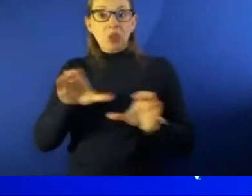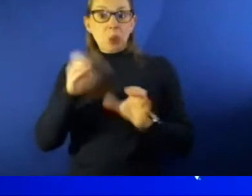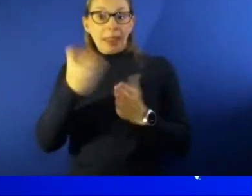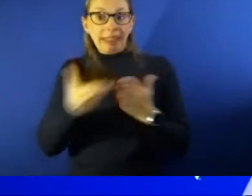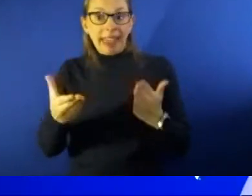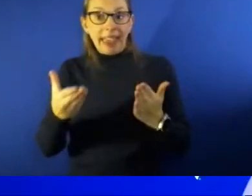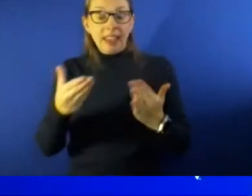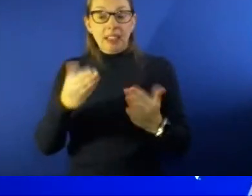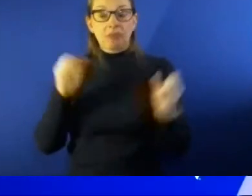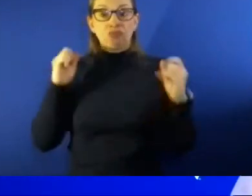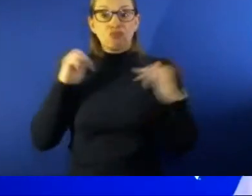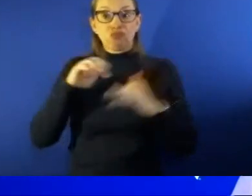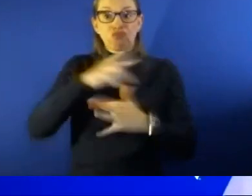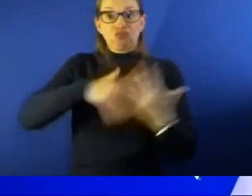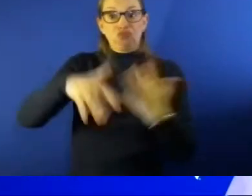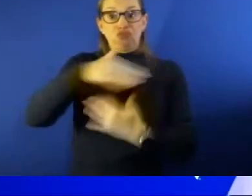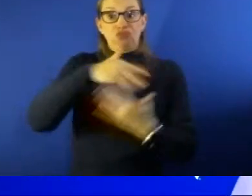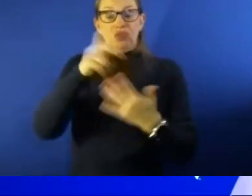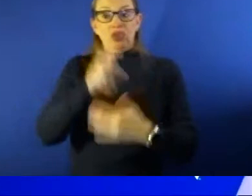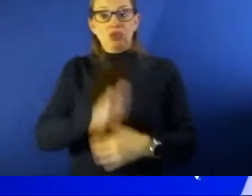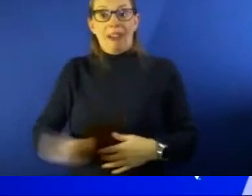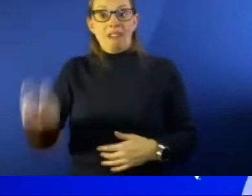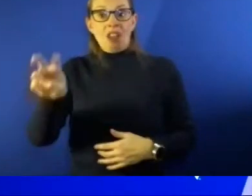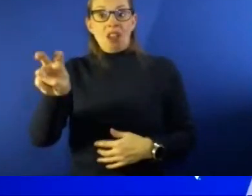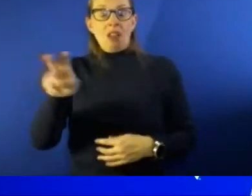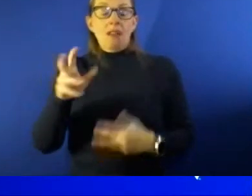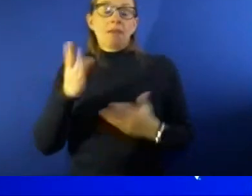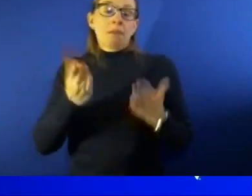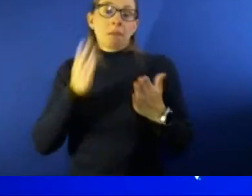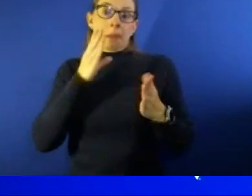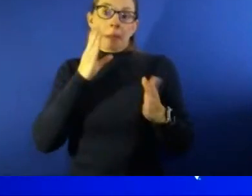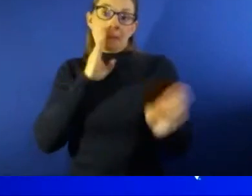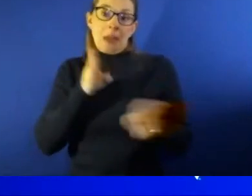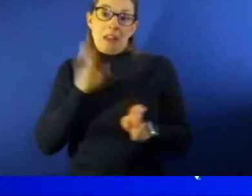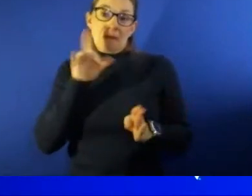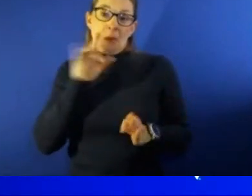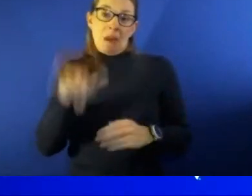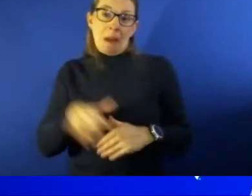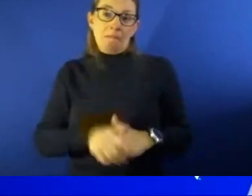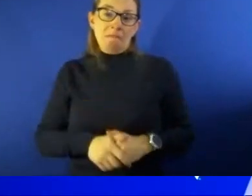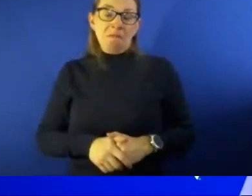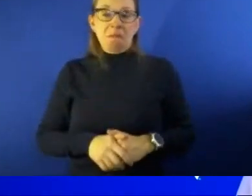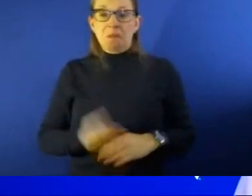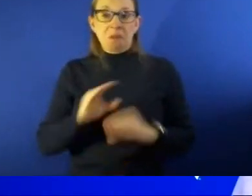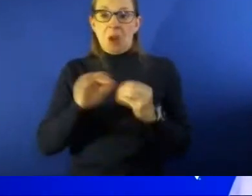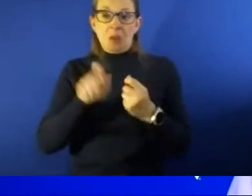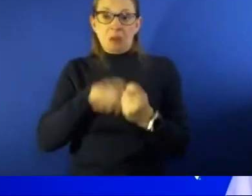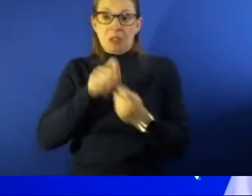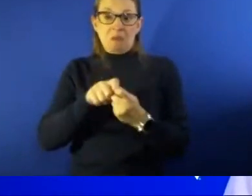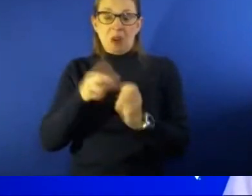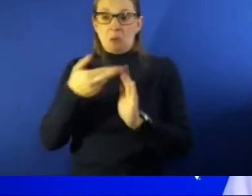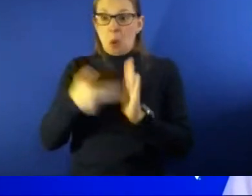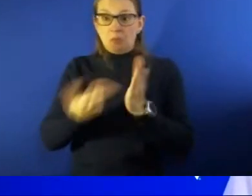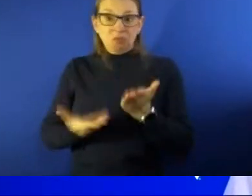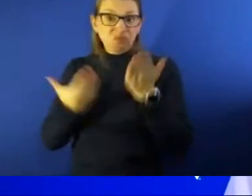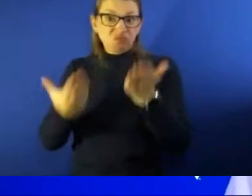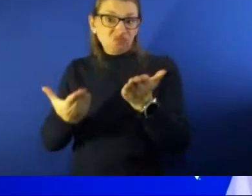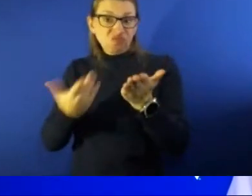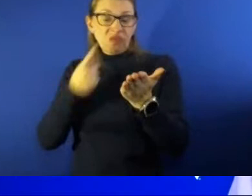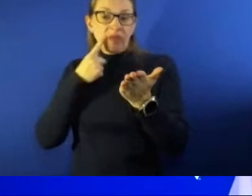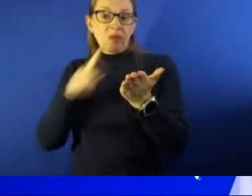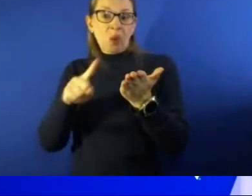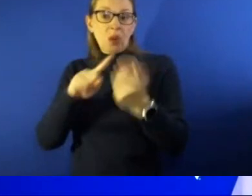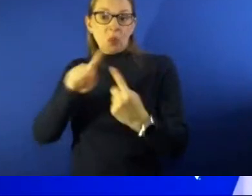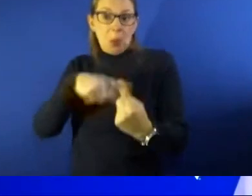gathering, traveling, things of that nature, you can maybe plan for that. There's really no specific guidance on when you should get